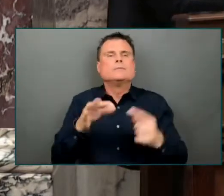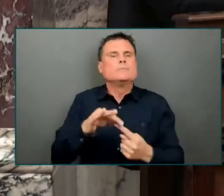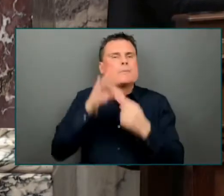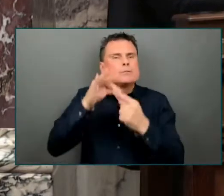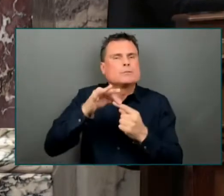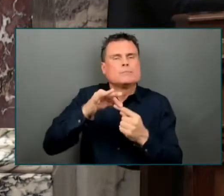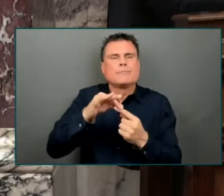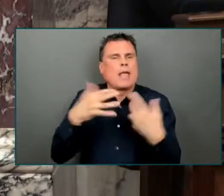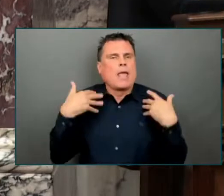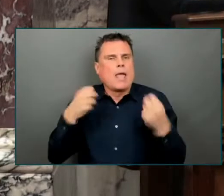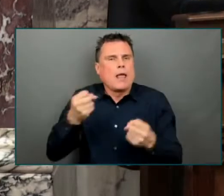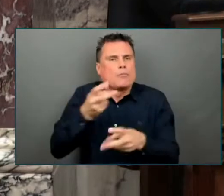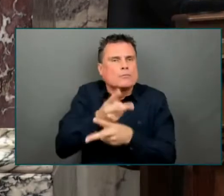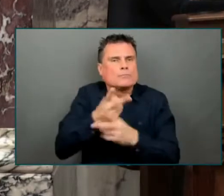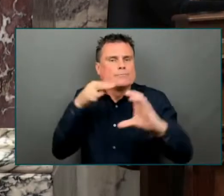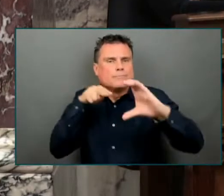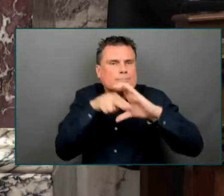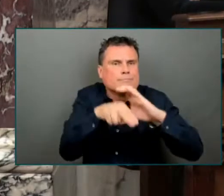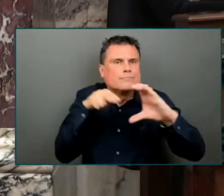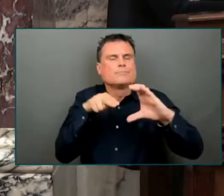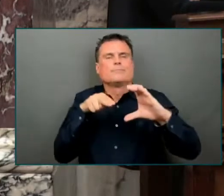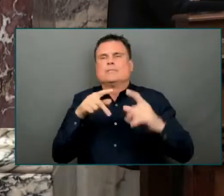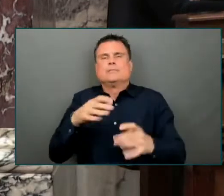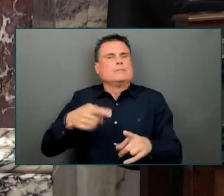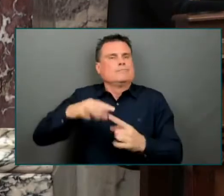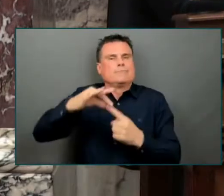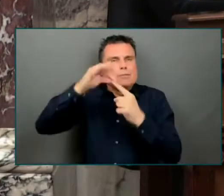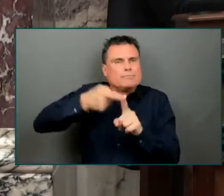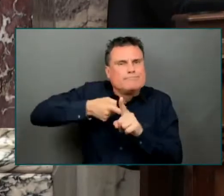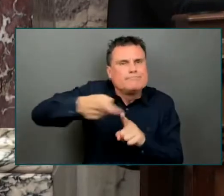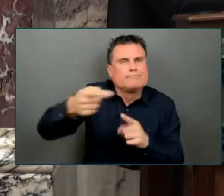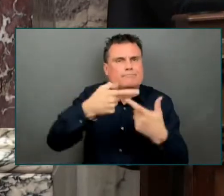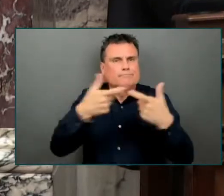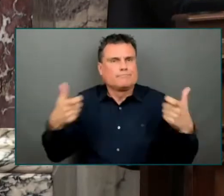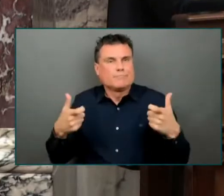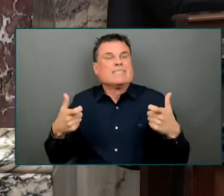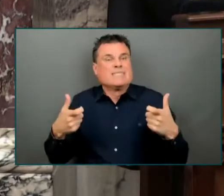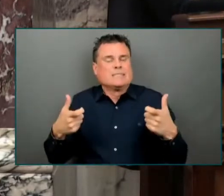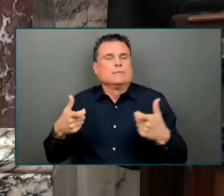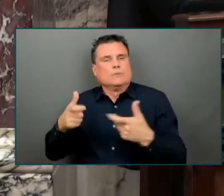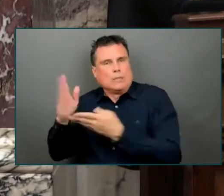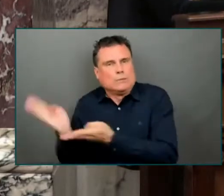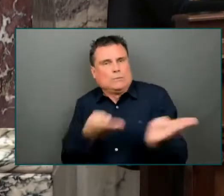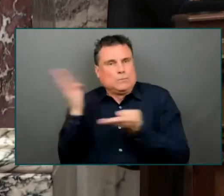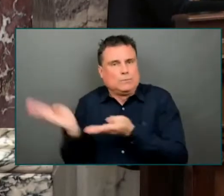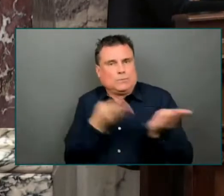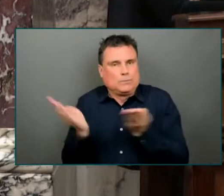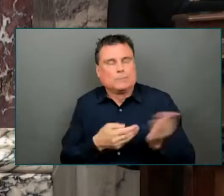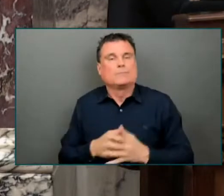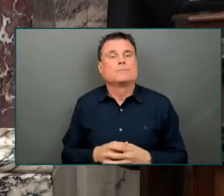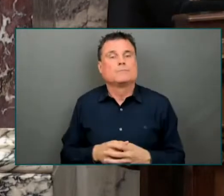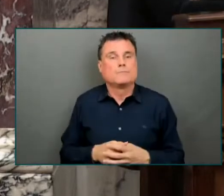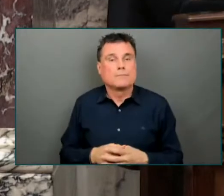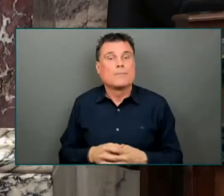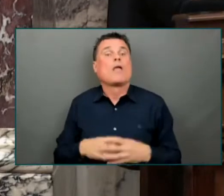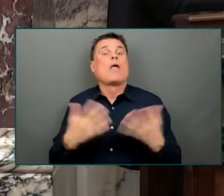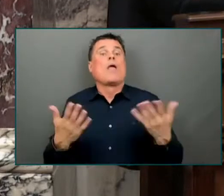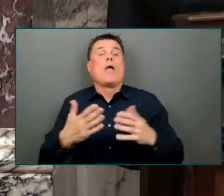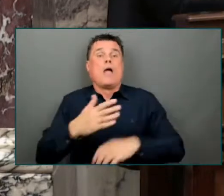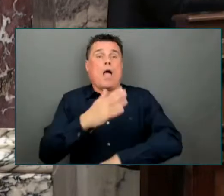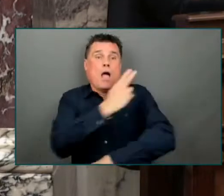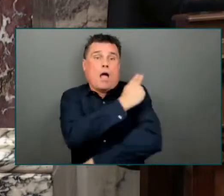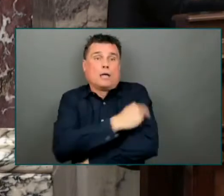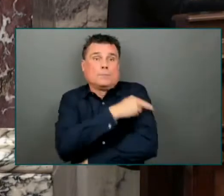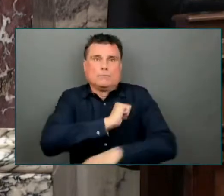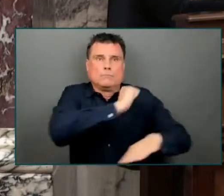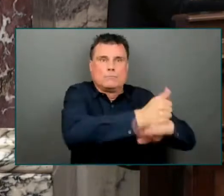to say that new hospitals are on the way for communities right across BC, and that, Mr. Speaker, includes Surrey's new hospital and cancer